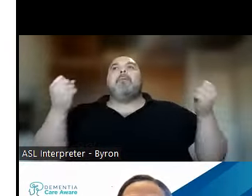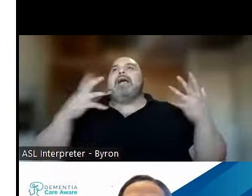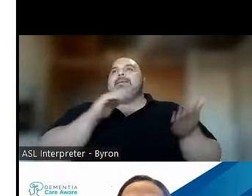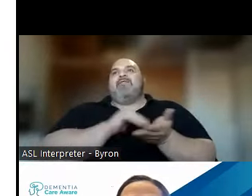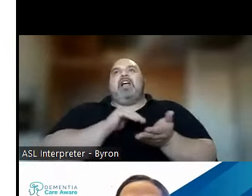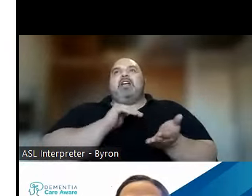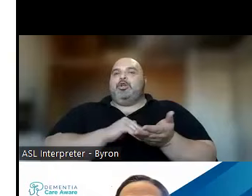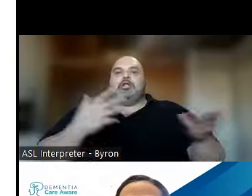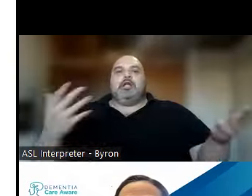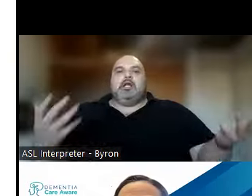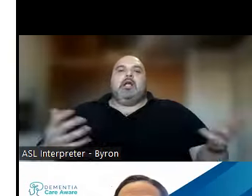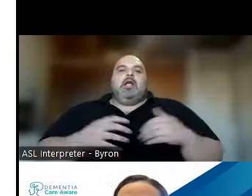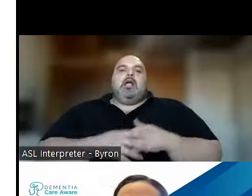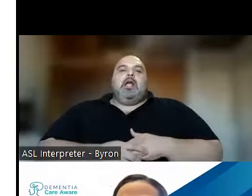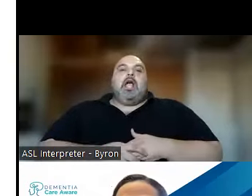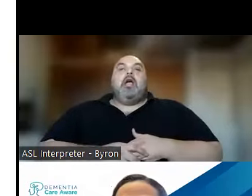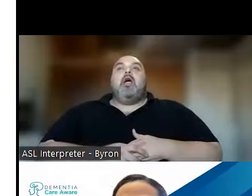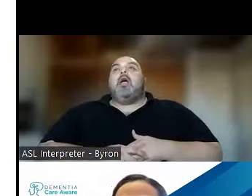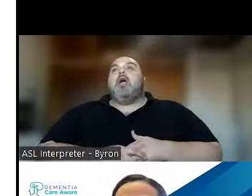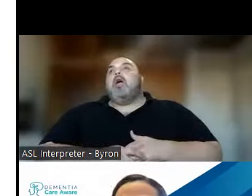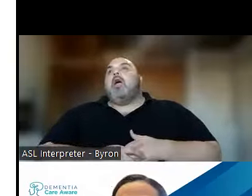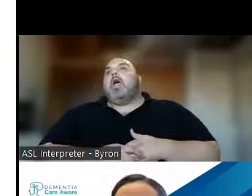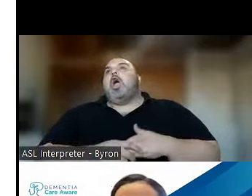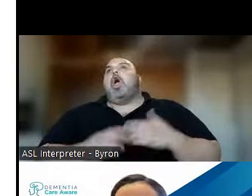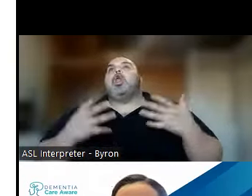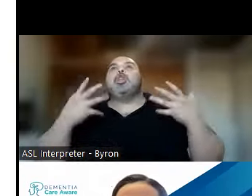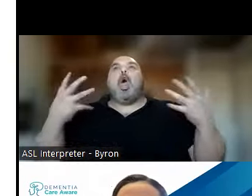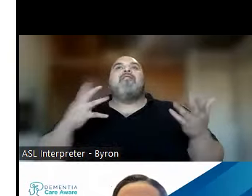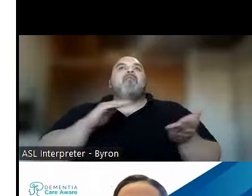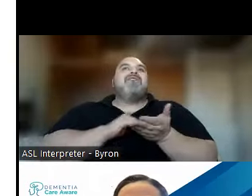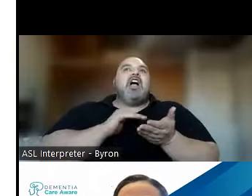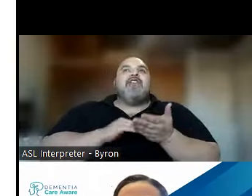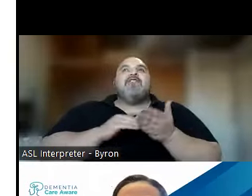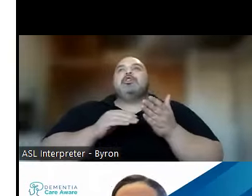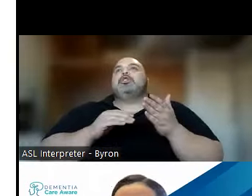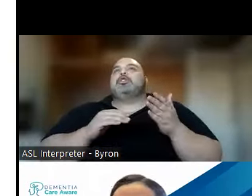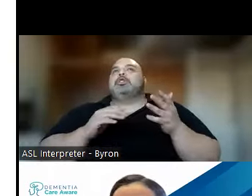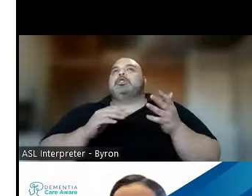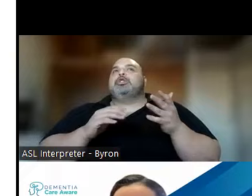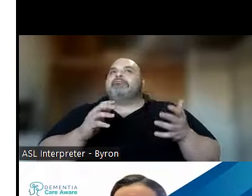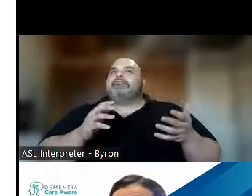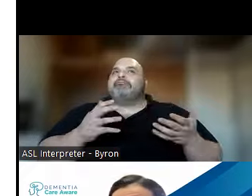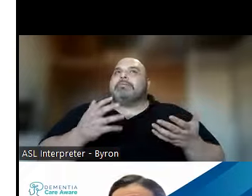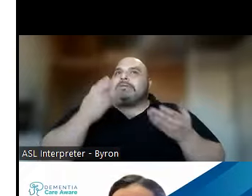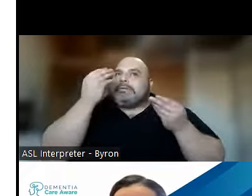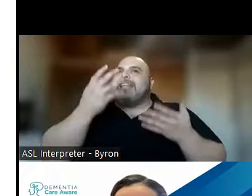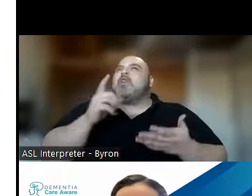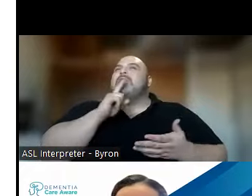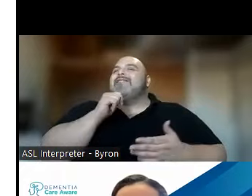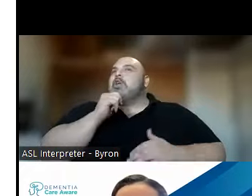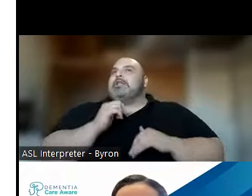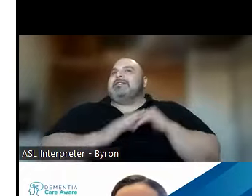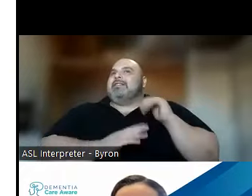providers. And then a lot of providers endorse that they really feel uncomfortable with the assessment tools that